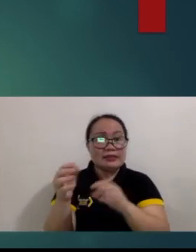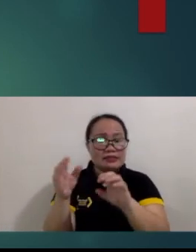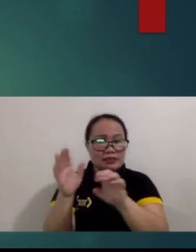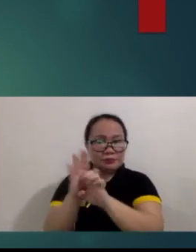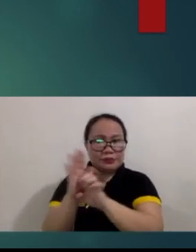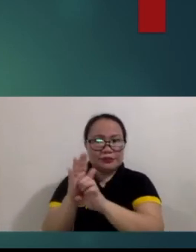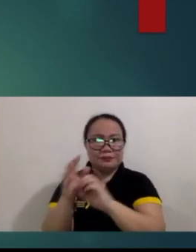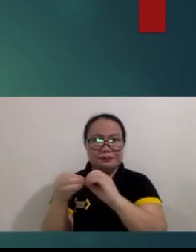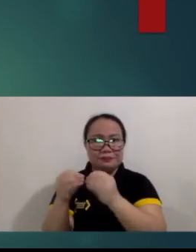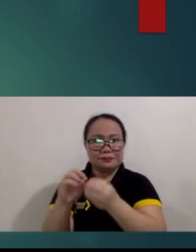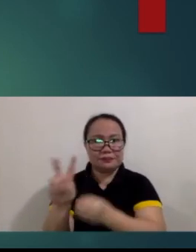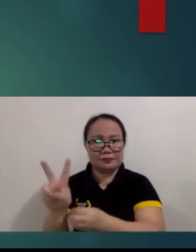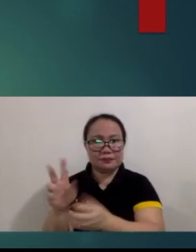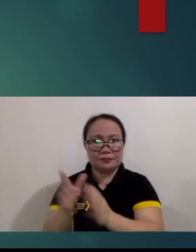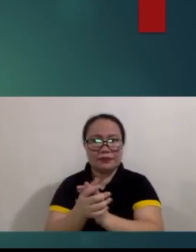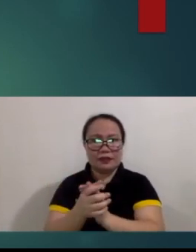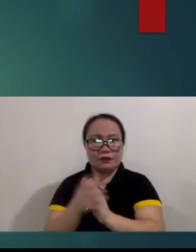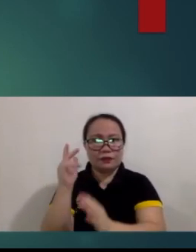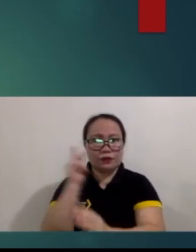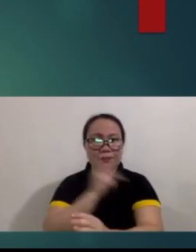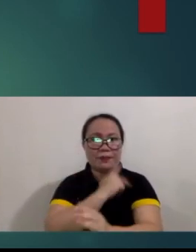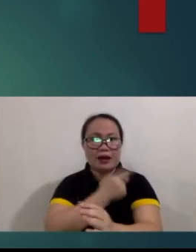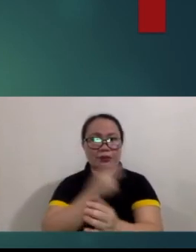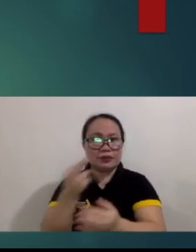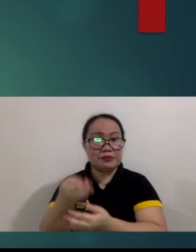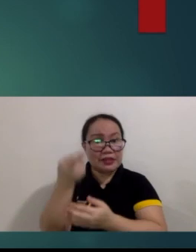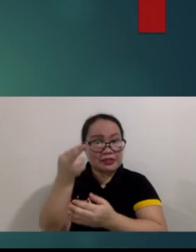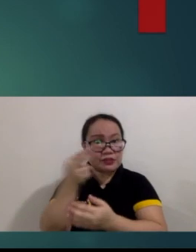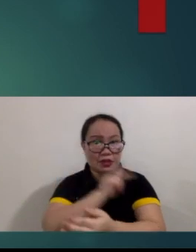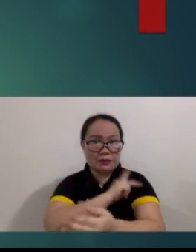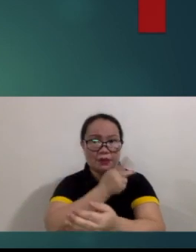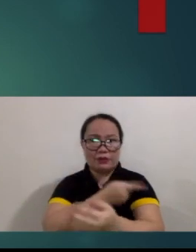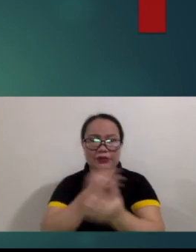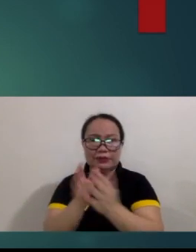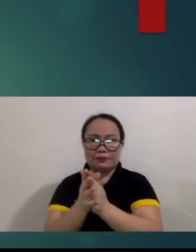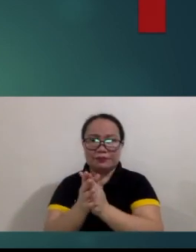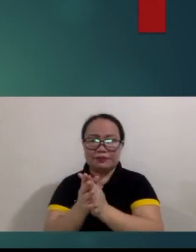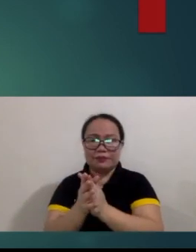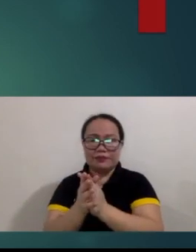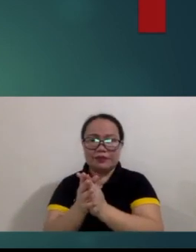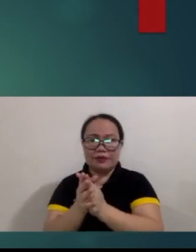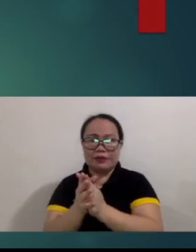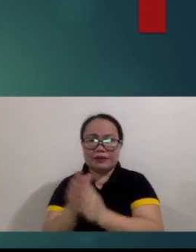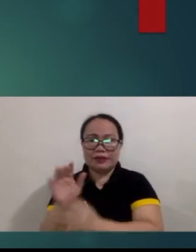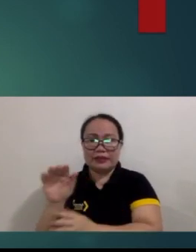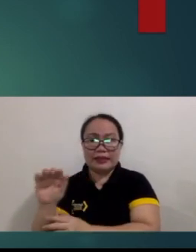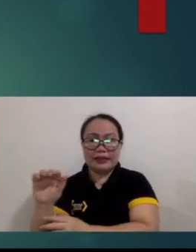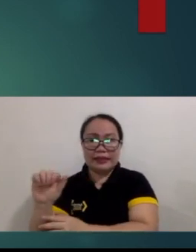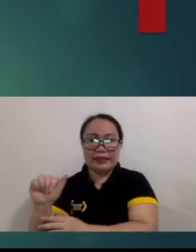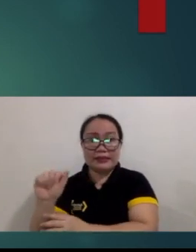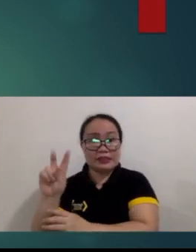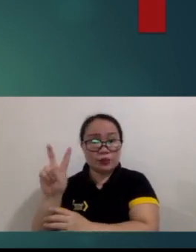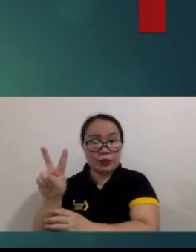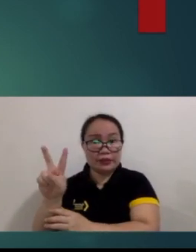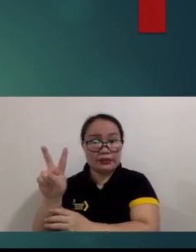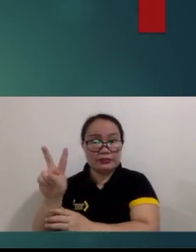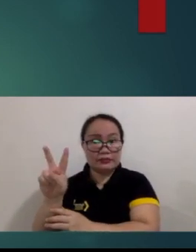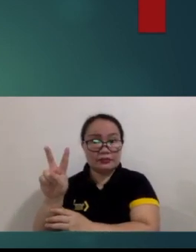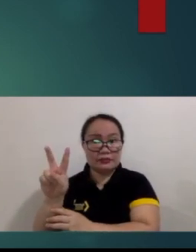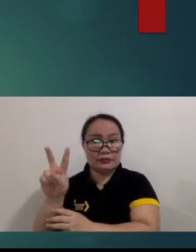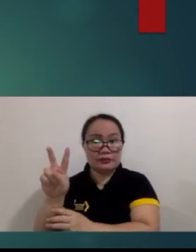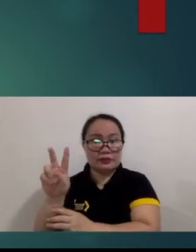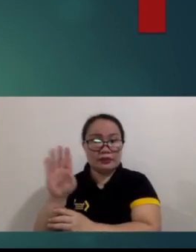Next example, for power raised to a power. Okay, a